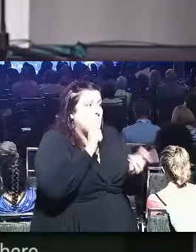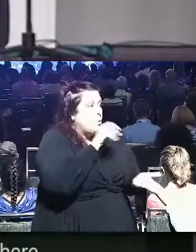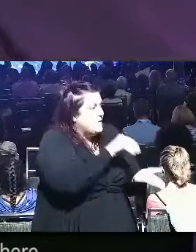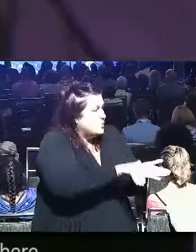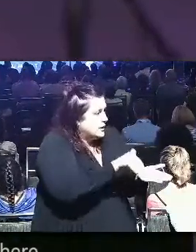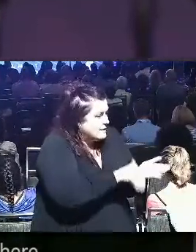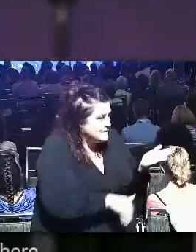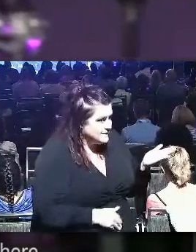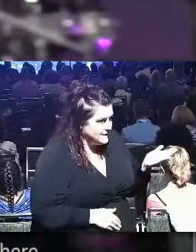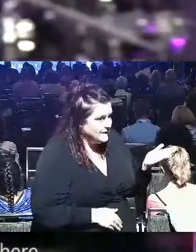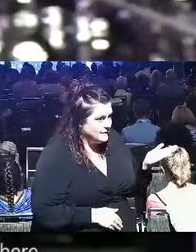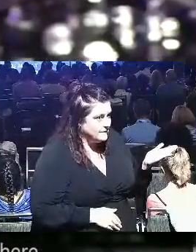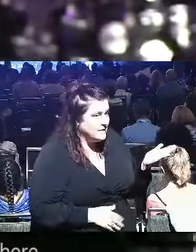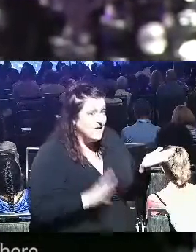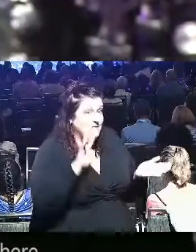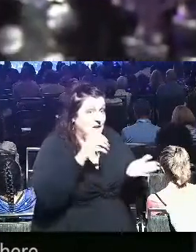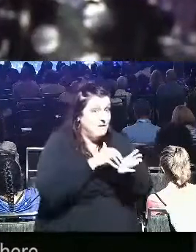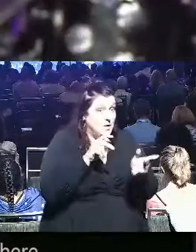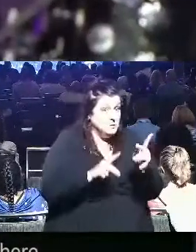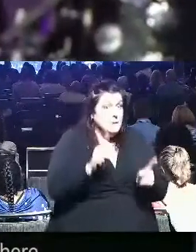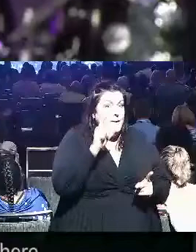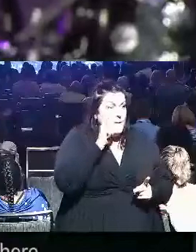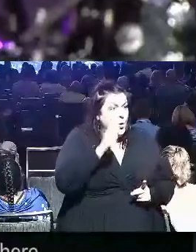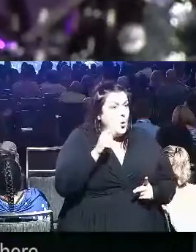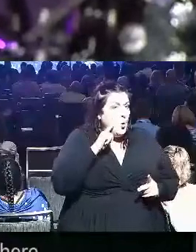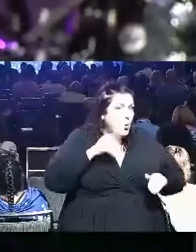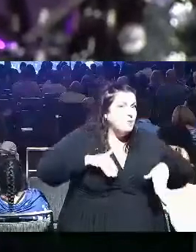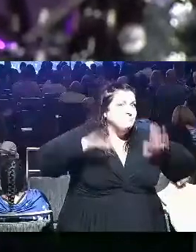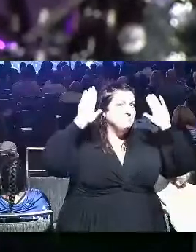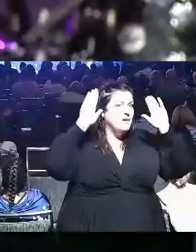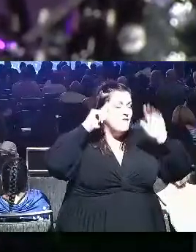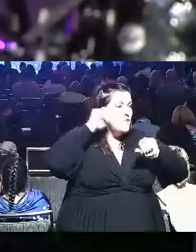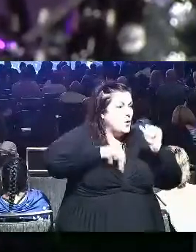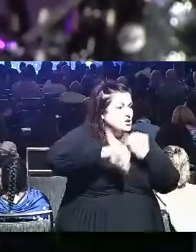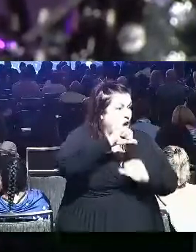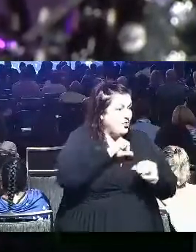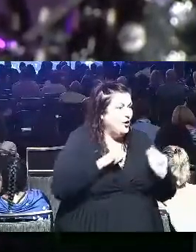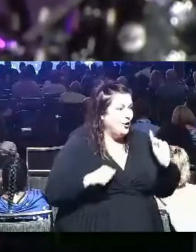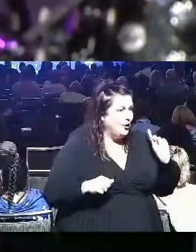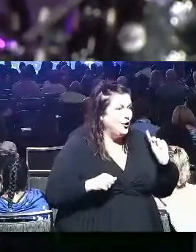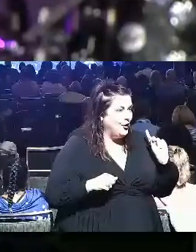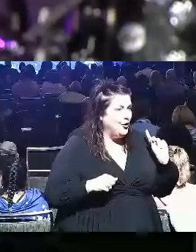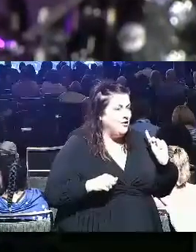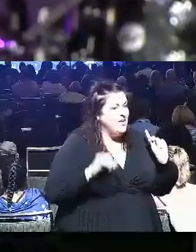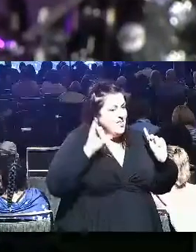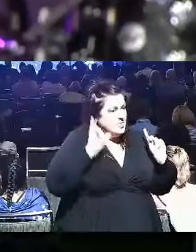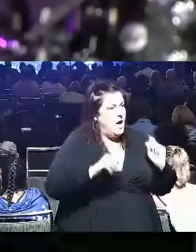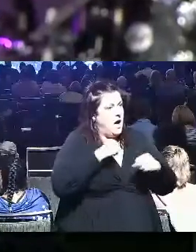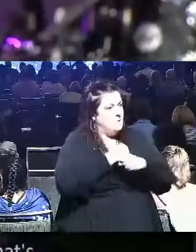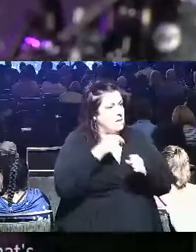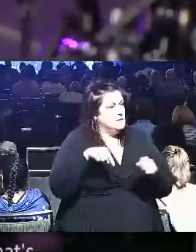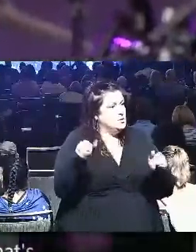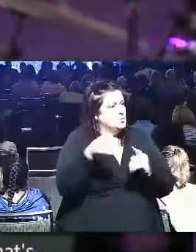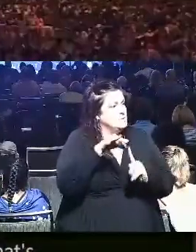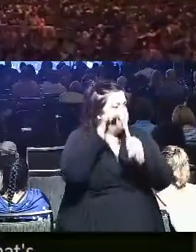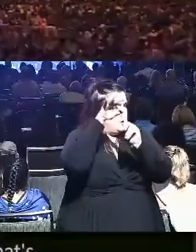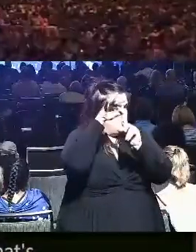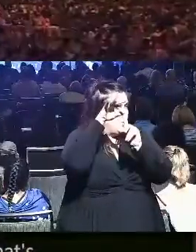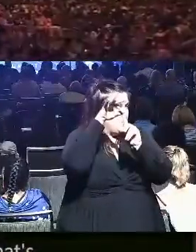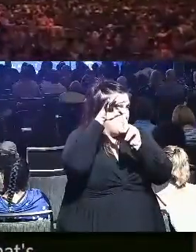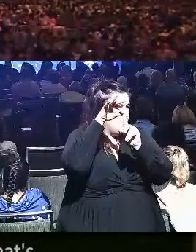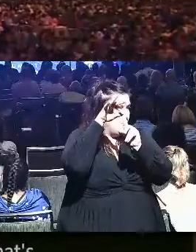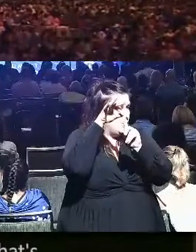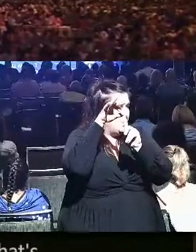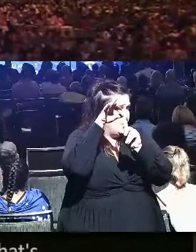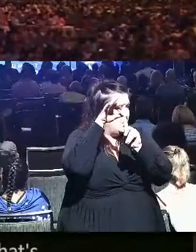here. It's that there's 5,000 people who would lay their lives down for each other here. That's what makes this room special.